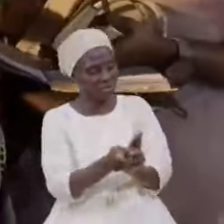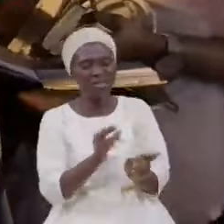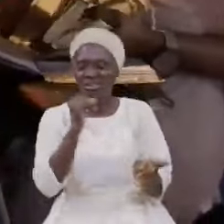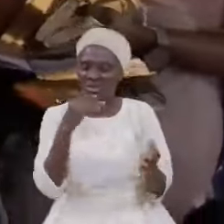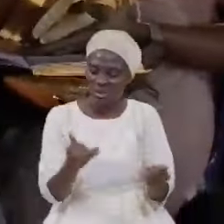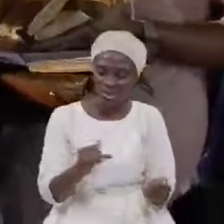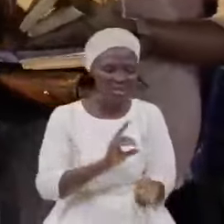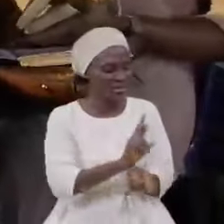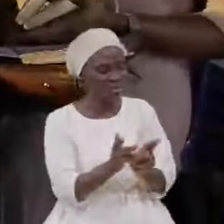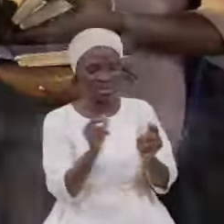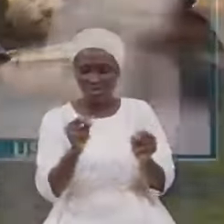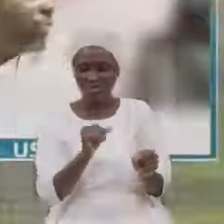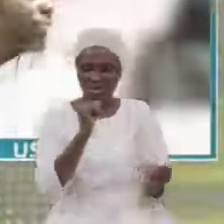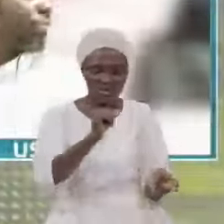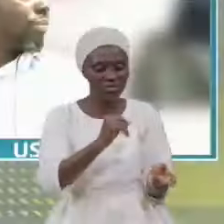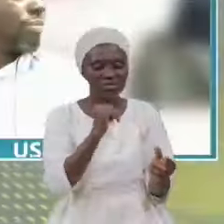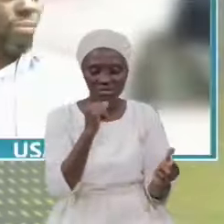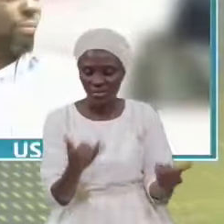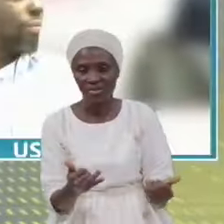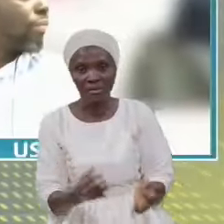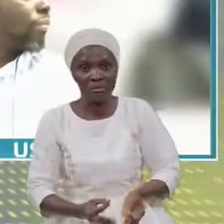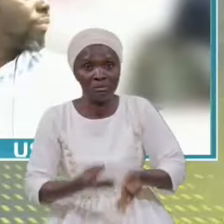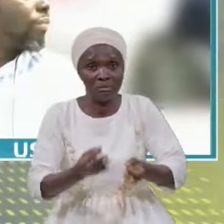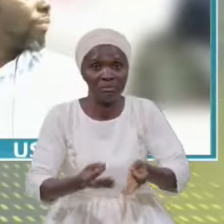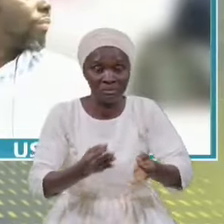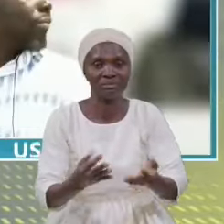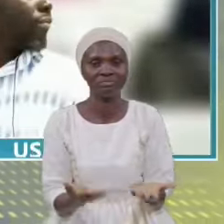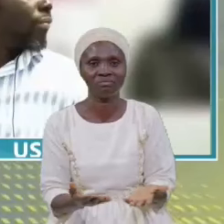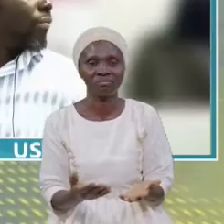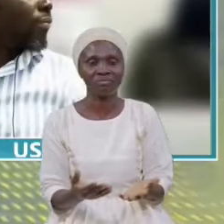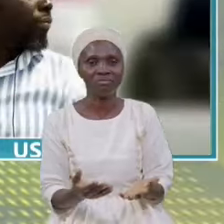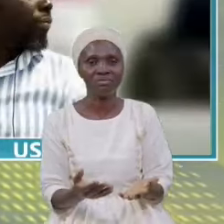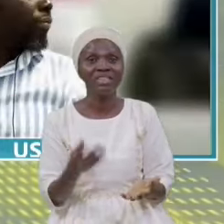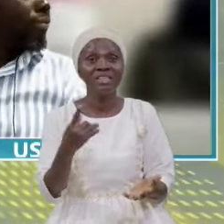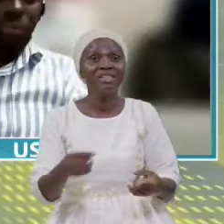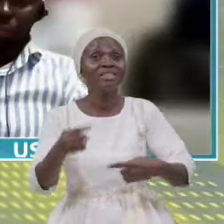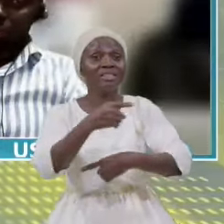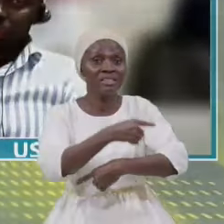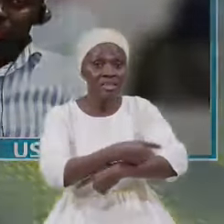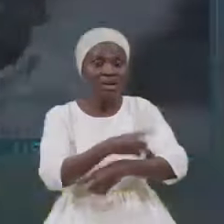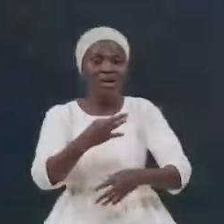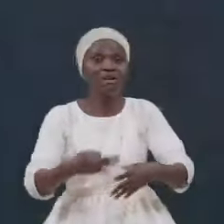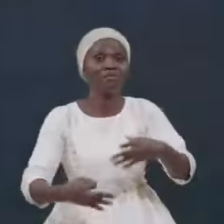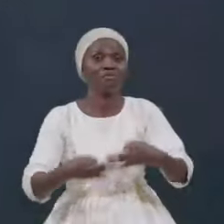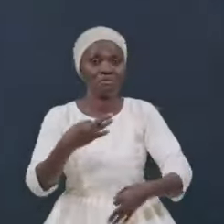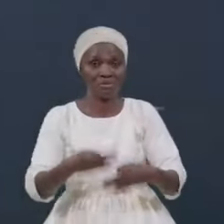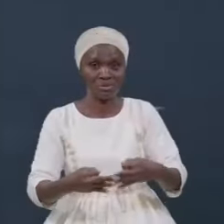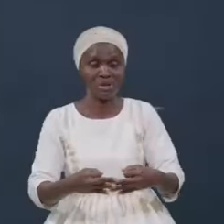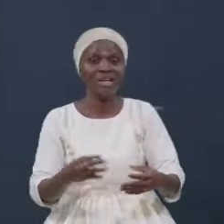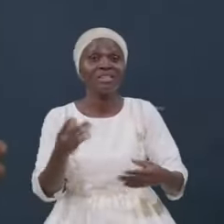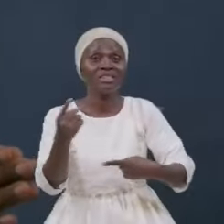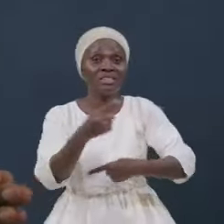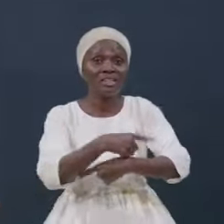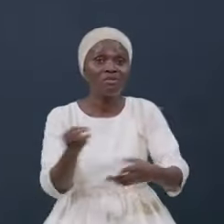Lord for reckoning may take place any time from now. Then shall the